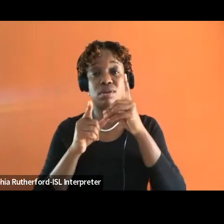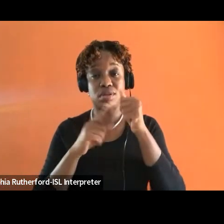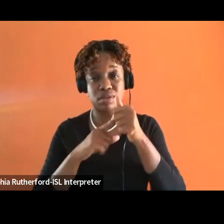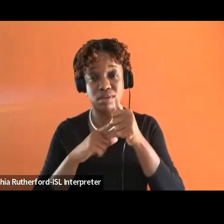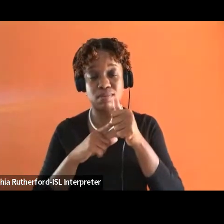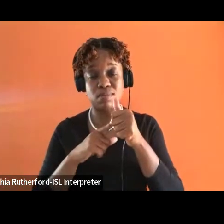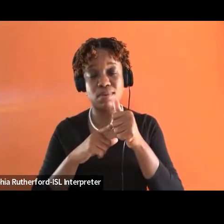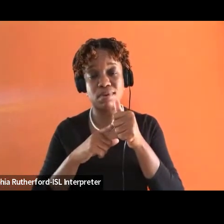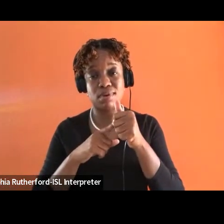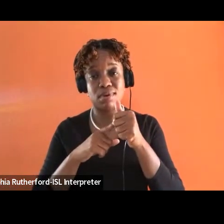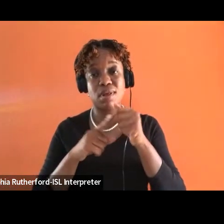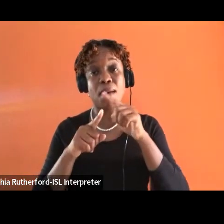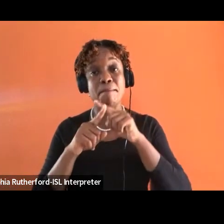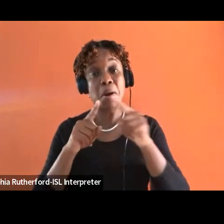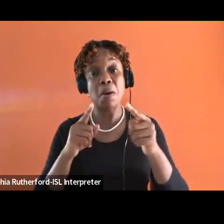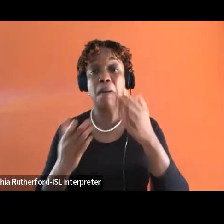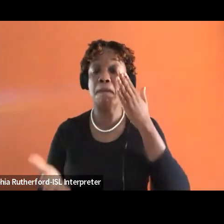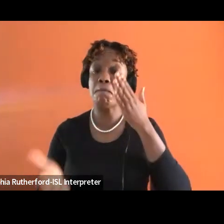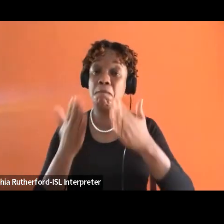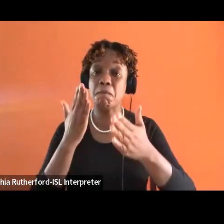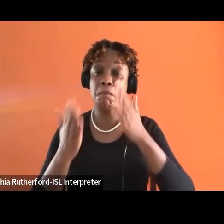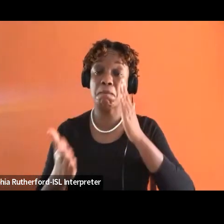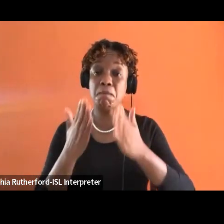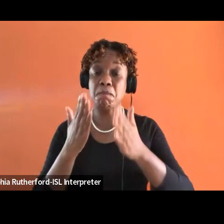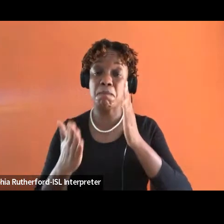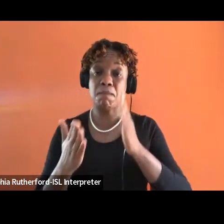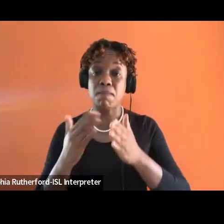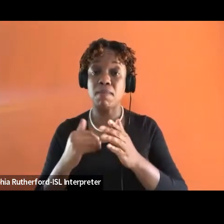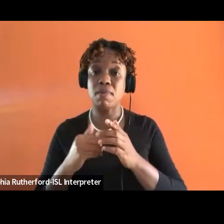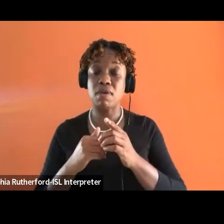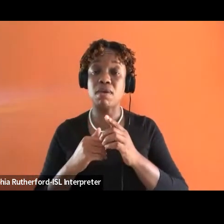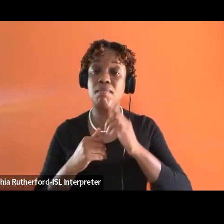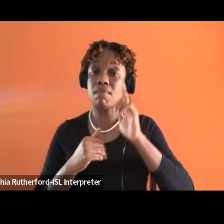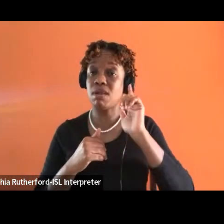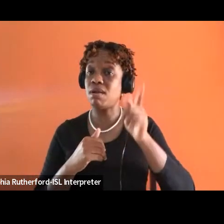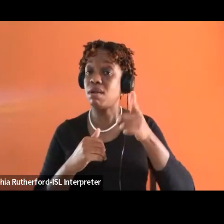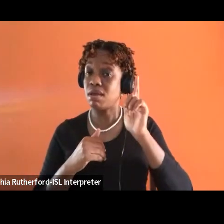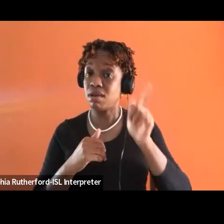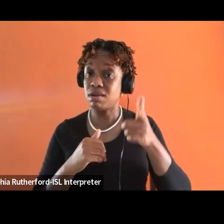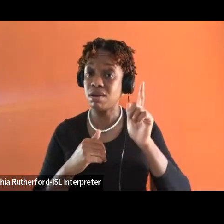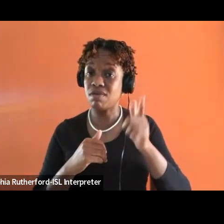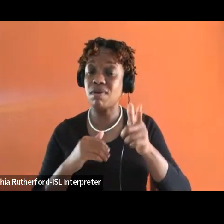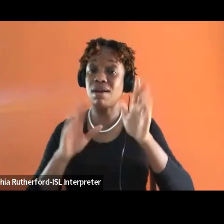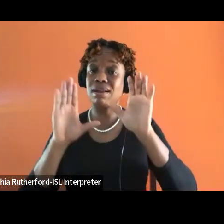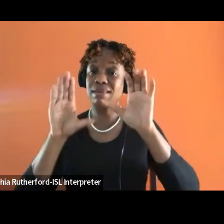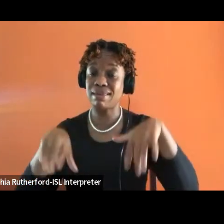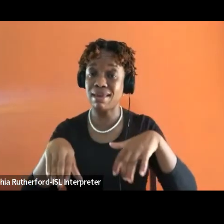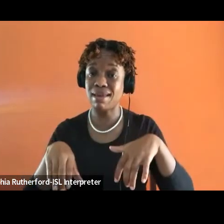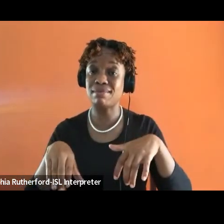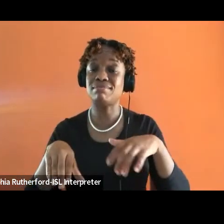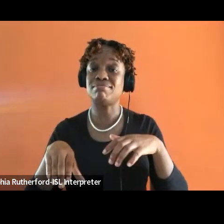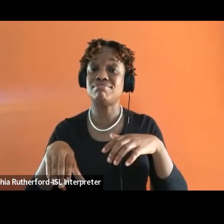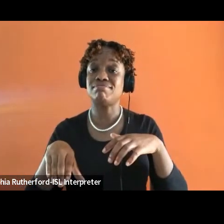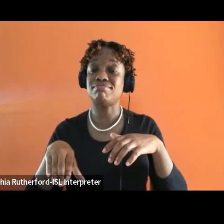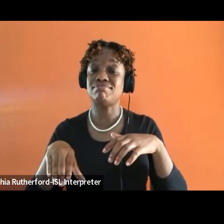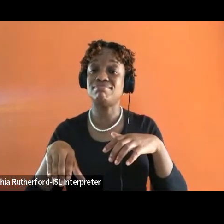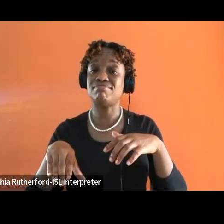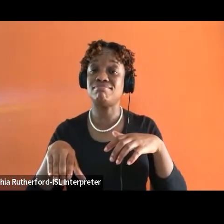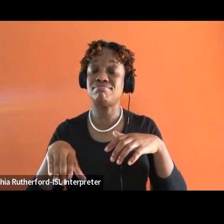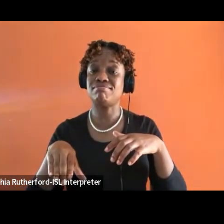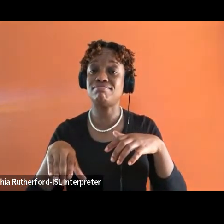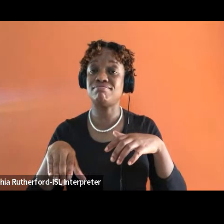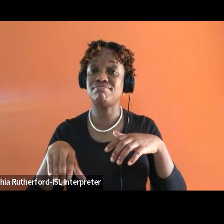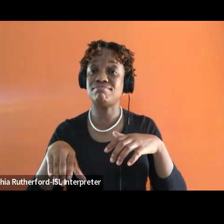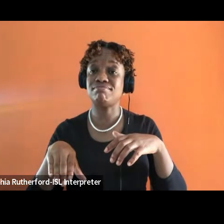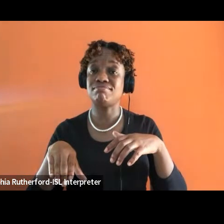of regaining some function. There is no way throughout